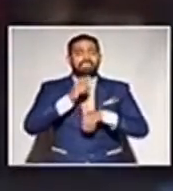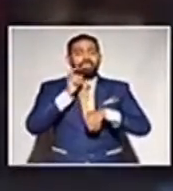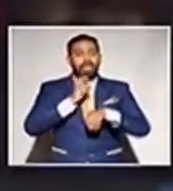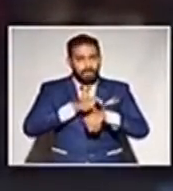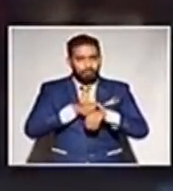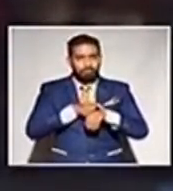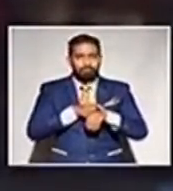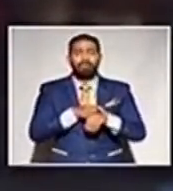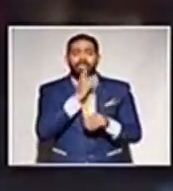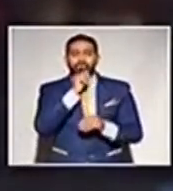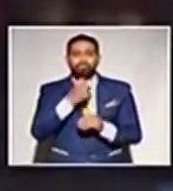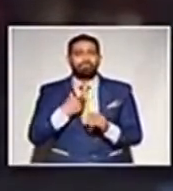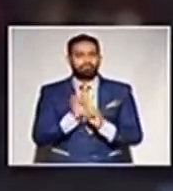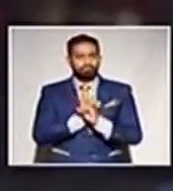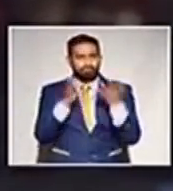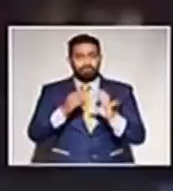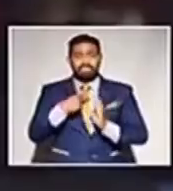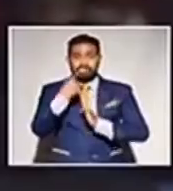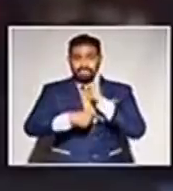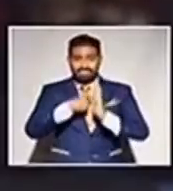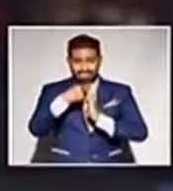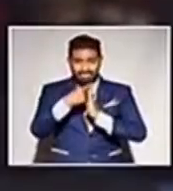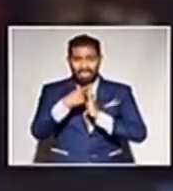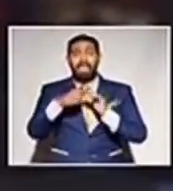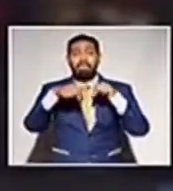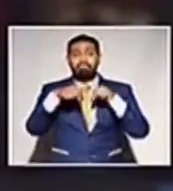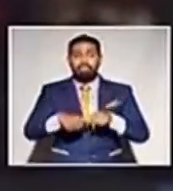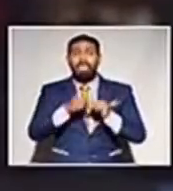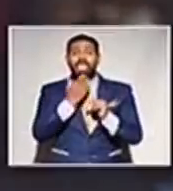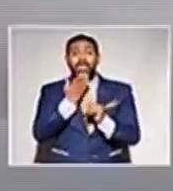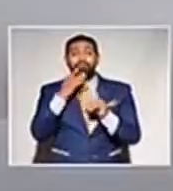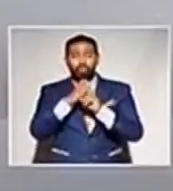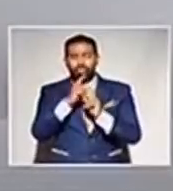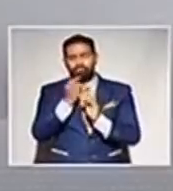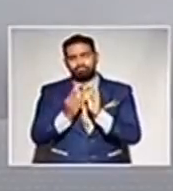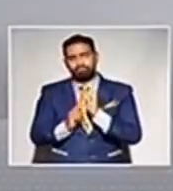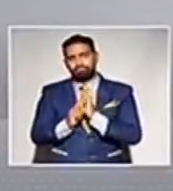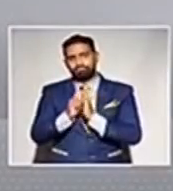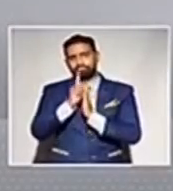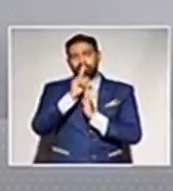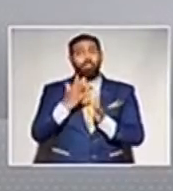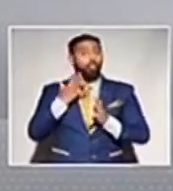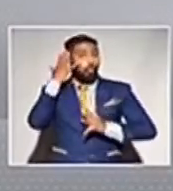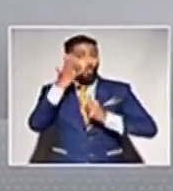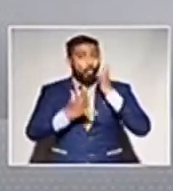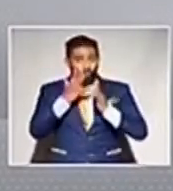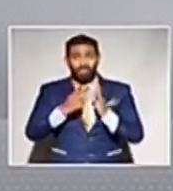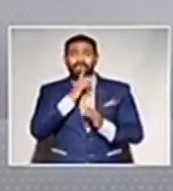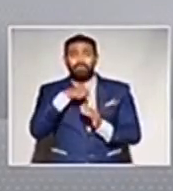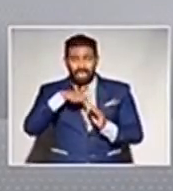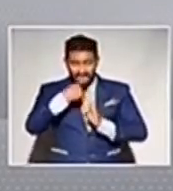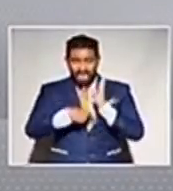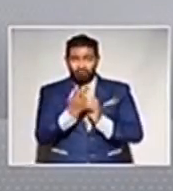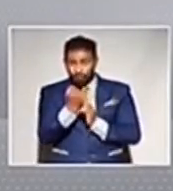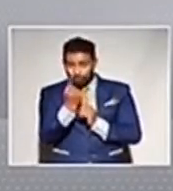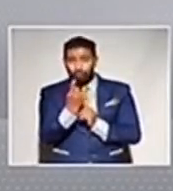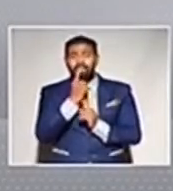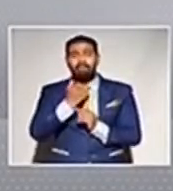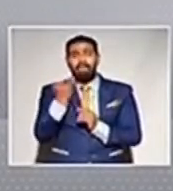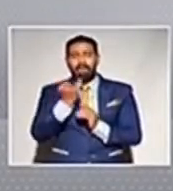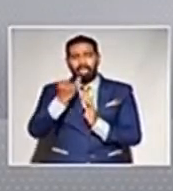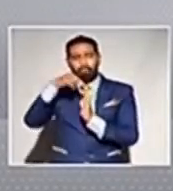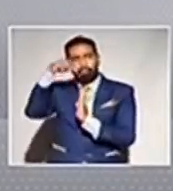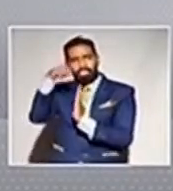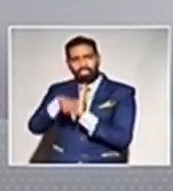rupee has become the worst performing currency in the world. Quoting economists, the FT reported that so